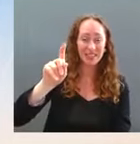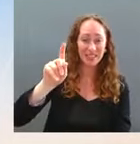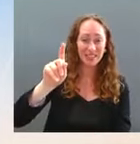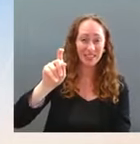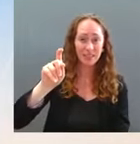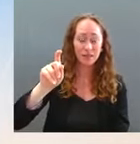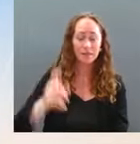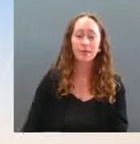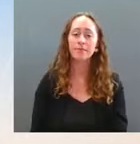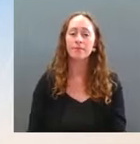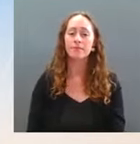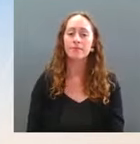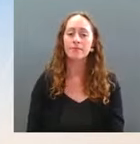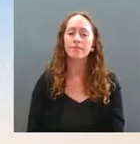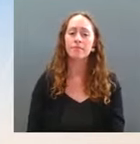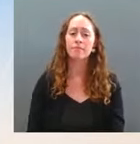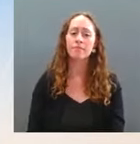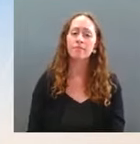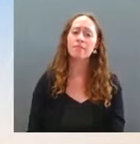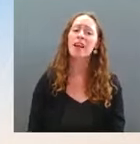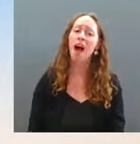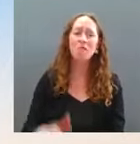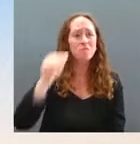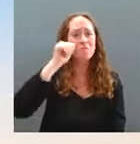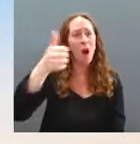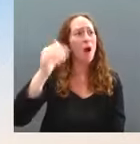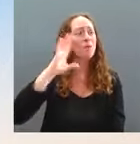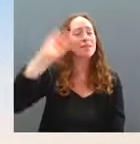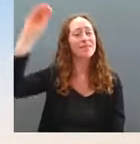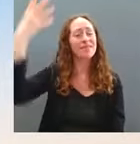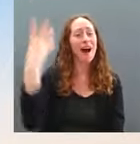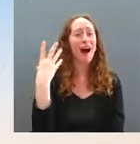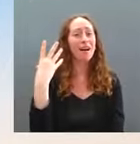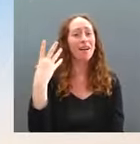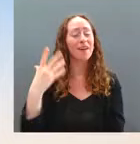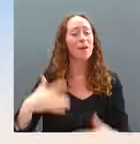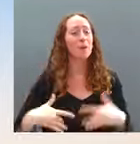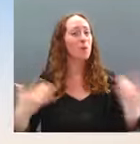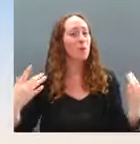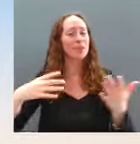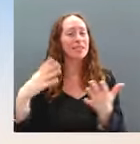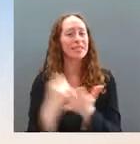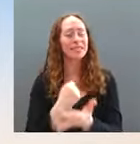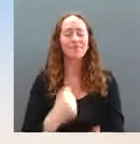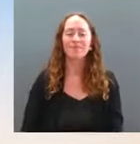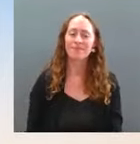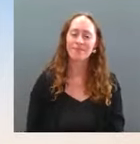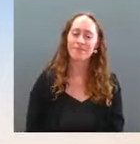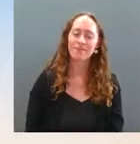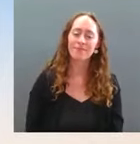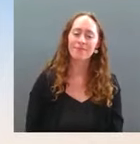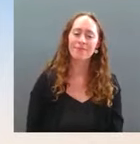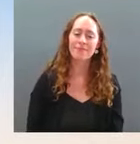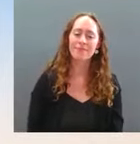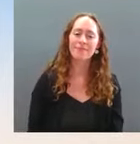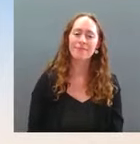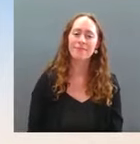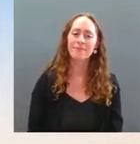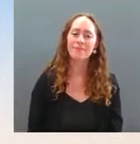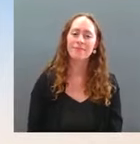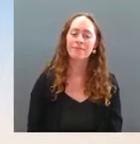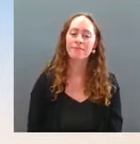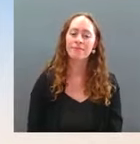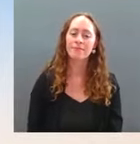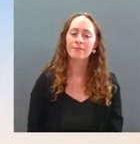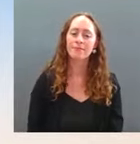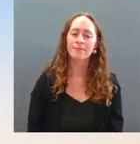I would tell you that the biggest factors are actually that, and we would have had events outside earlier in the week, too, had the weather allowed. It is that time of